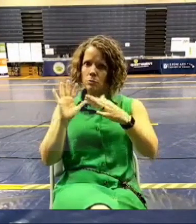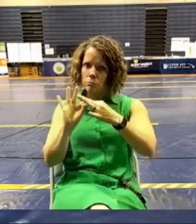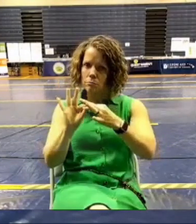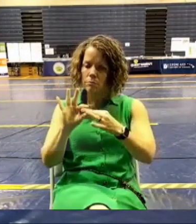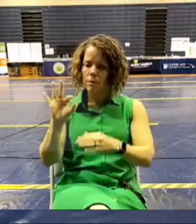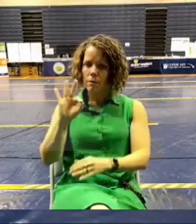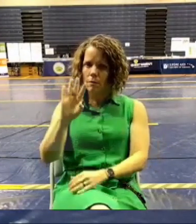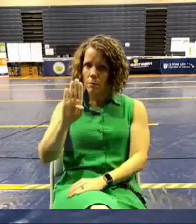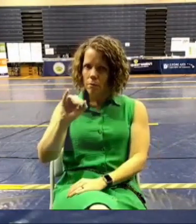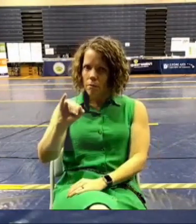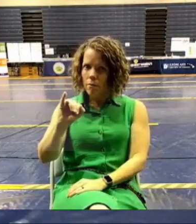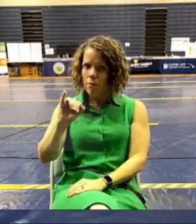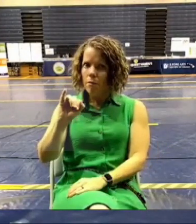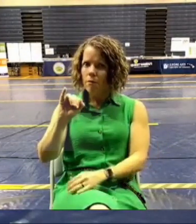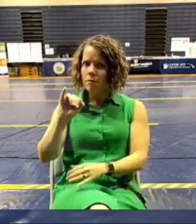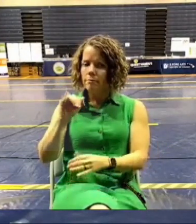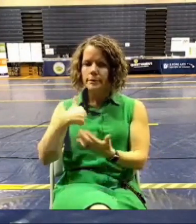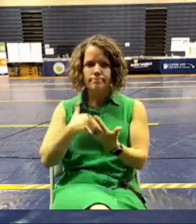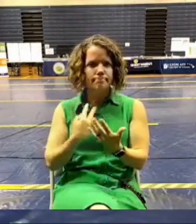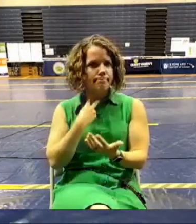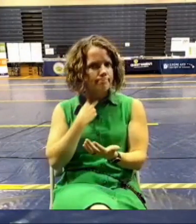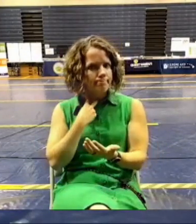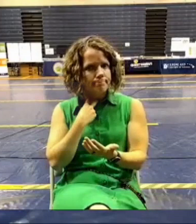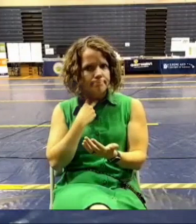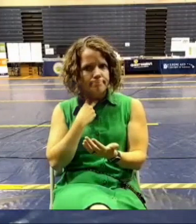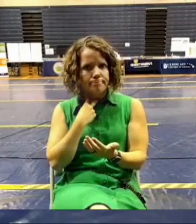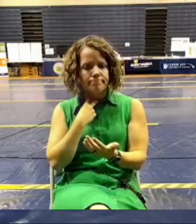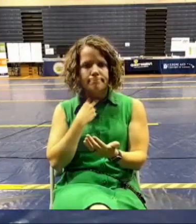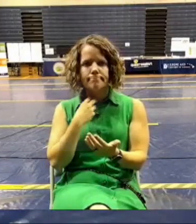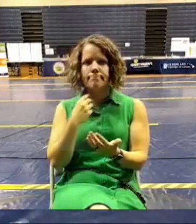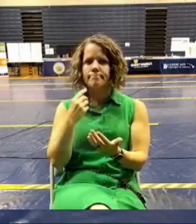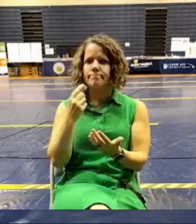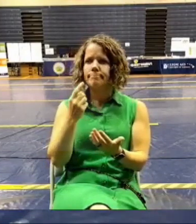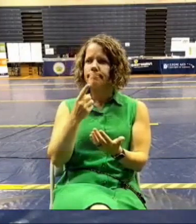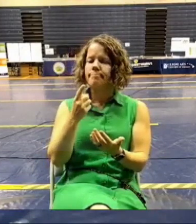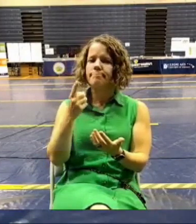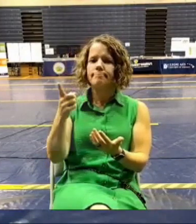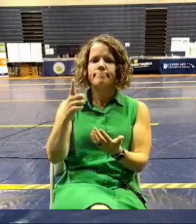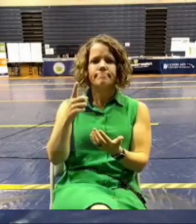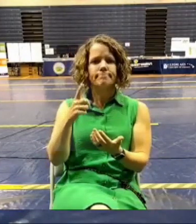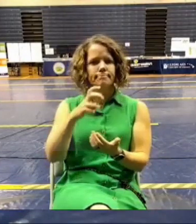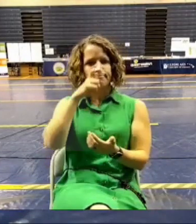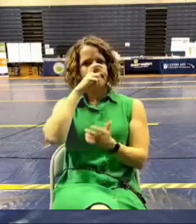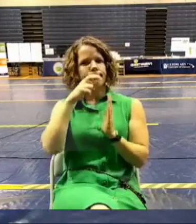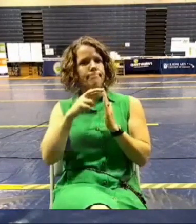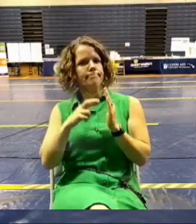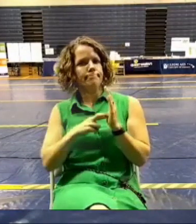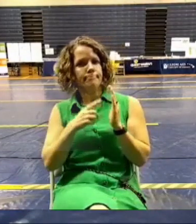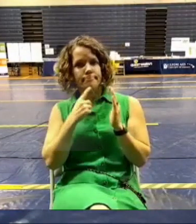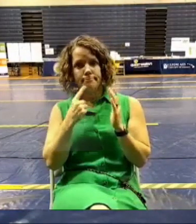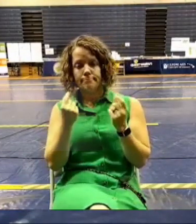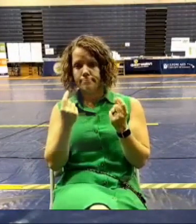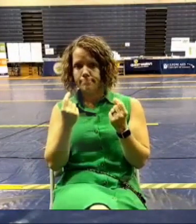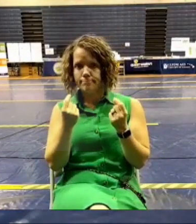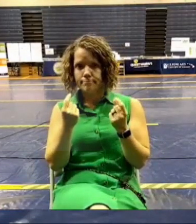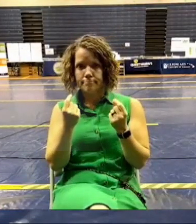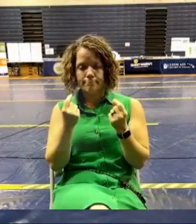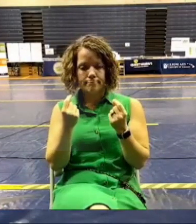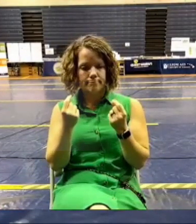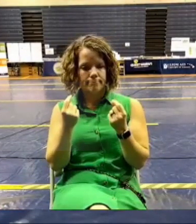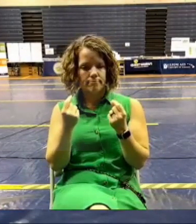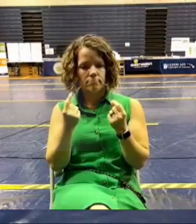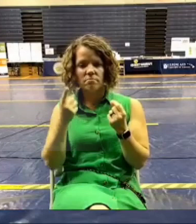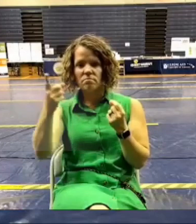with the FBI, but I cannot. They have a protocol that states that they